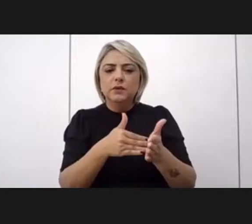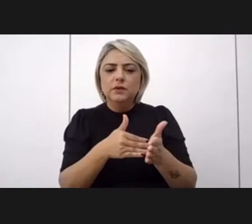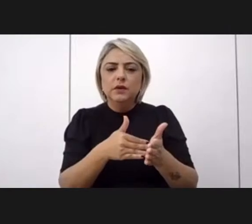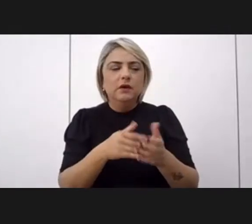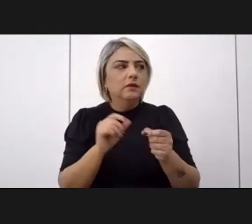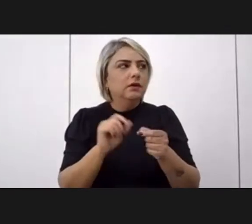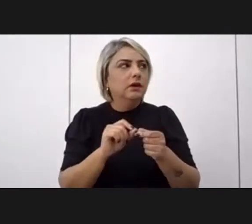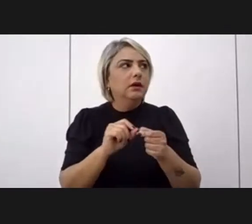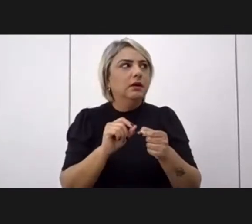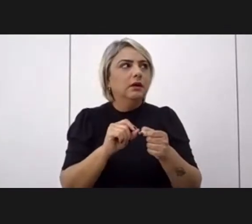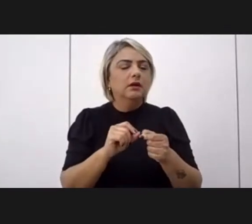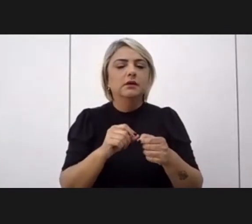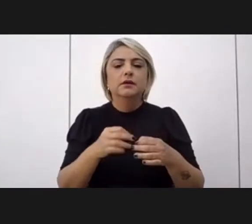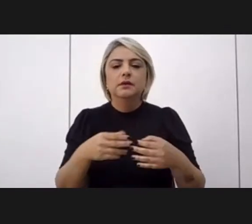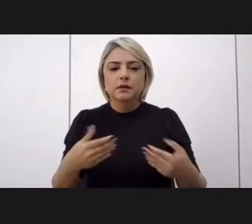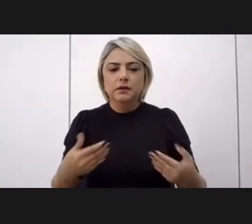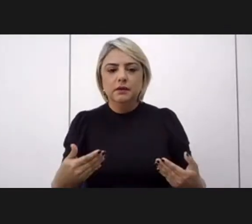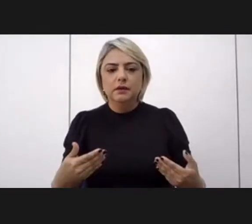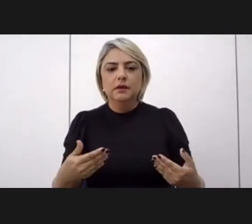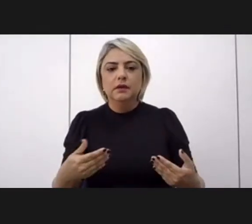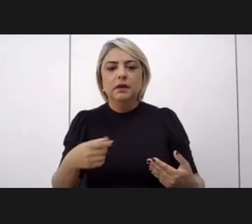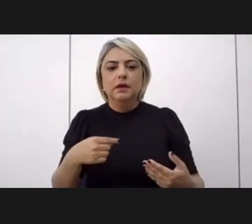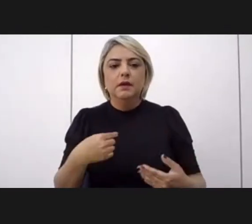especially on